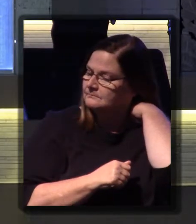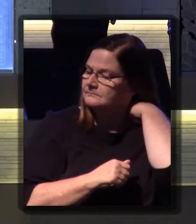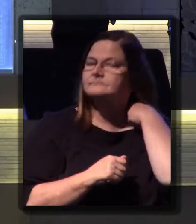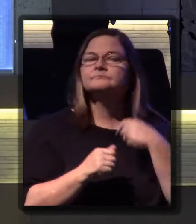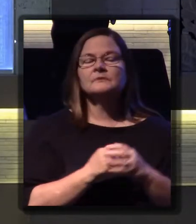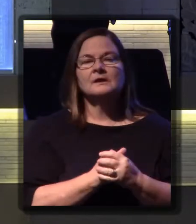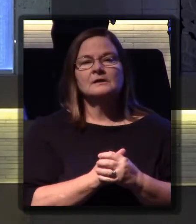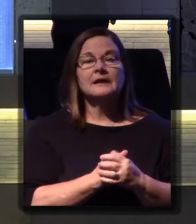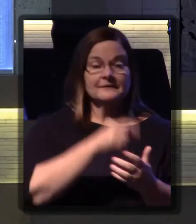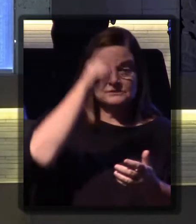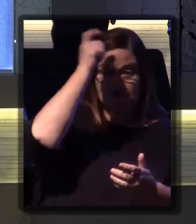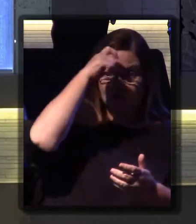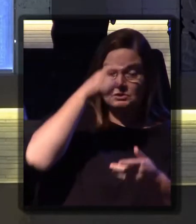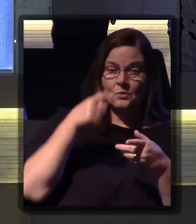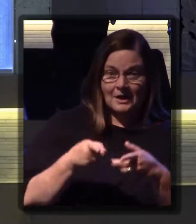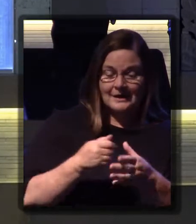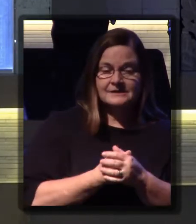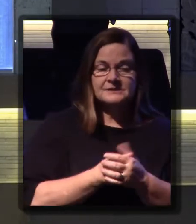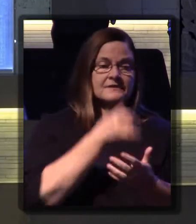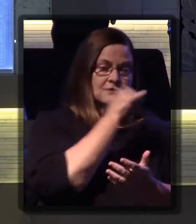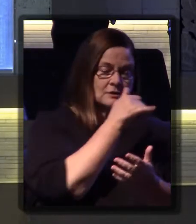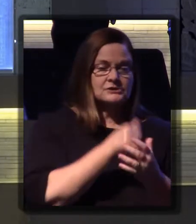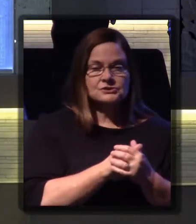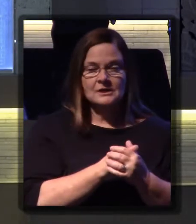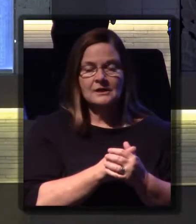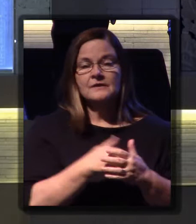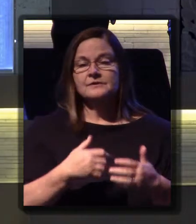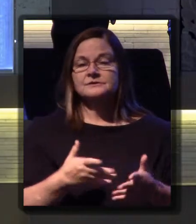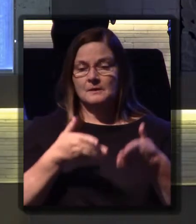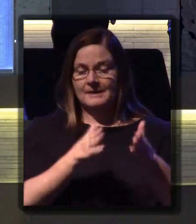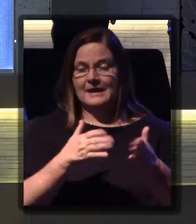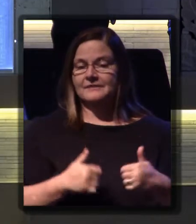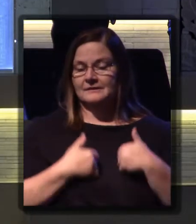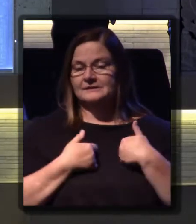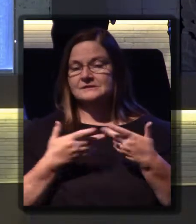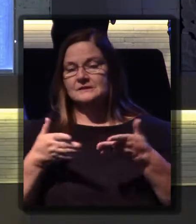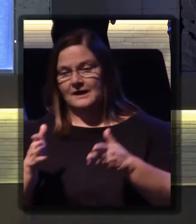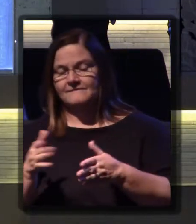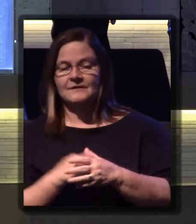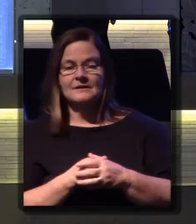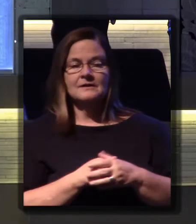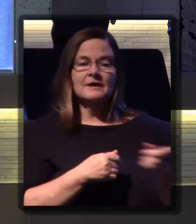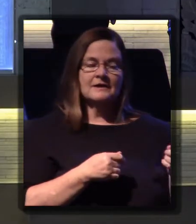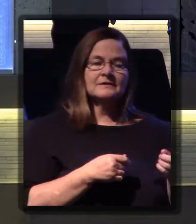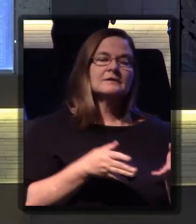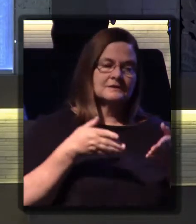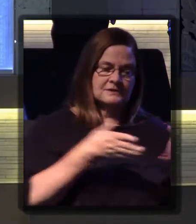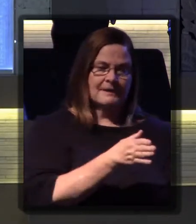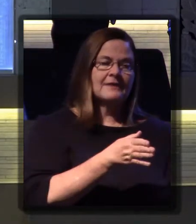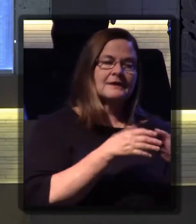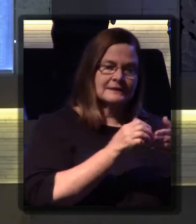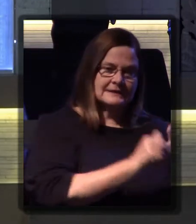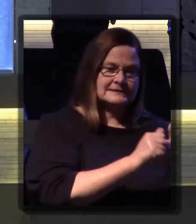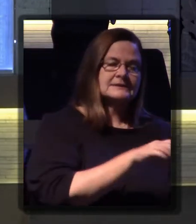because it sounds so much like things that you would read in that other book. Like, you know, there's the wise, and there's the fool. There's the